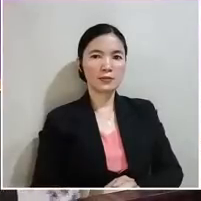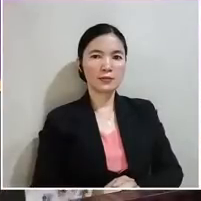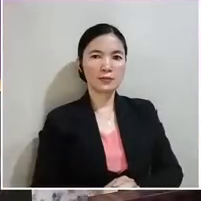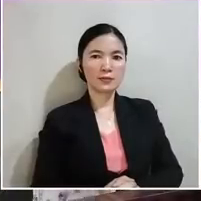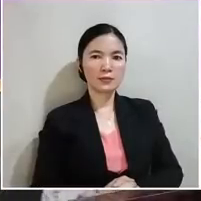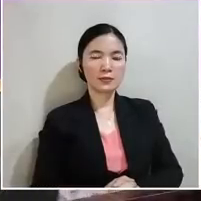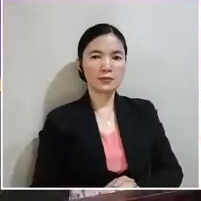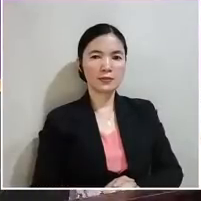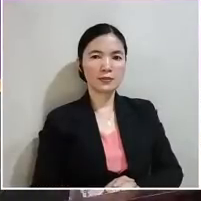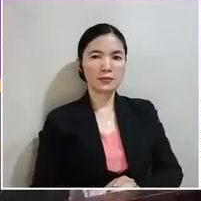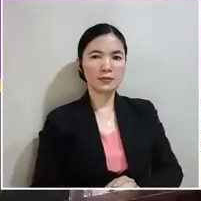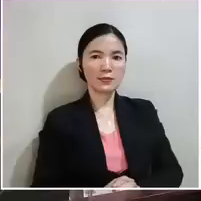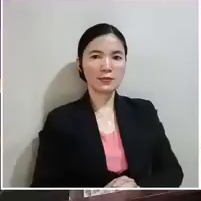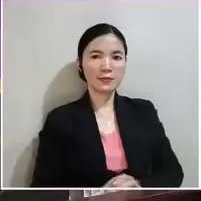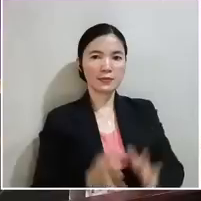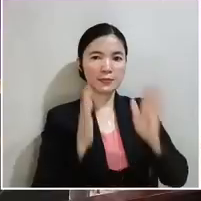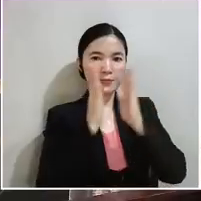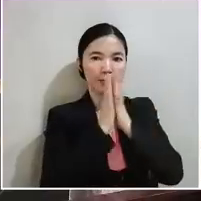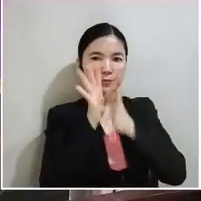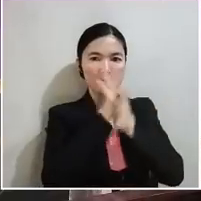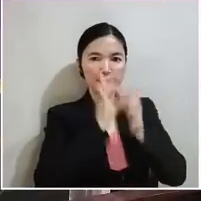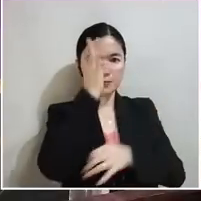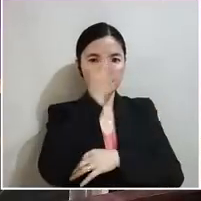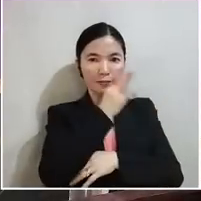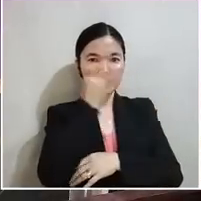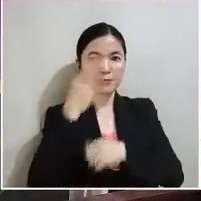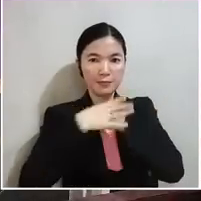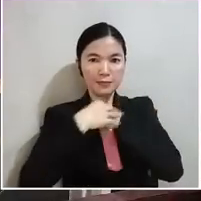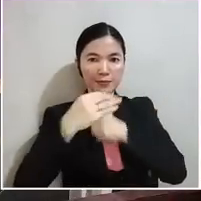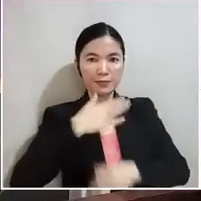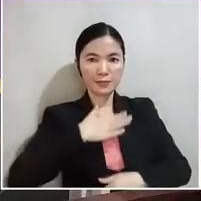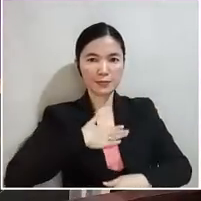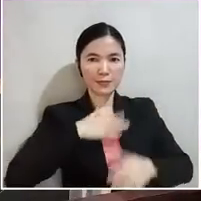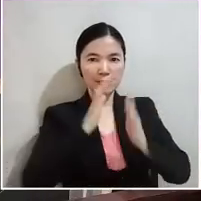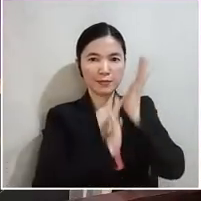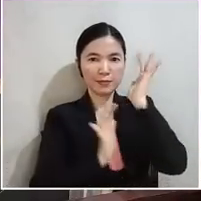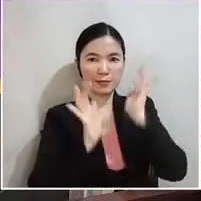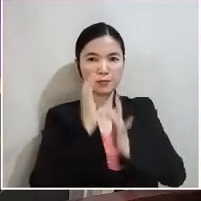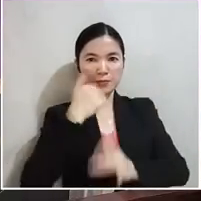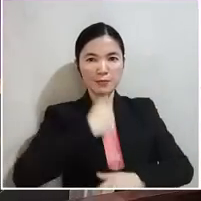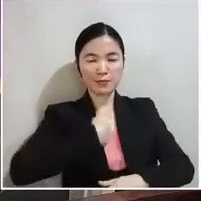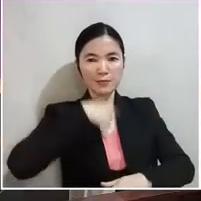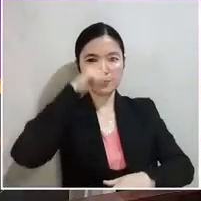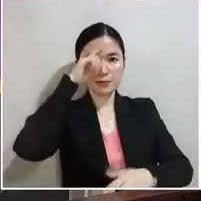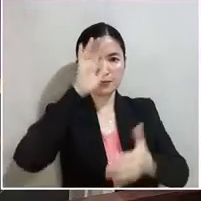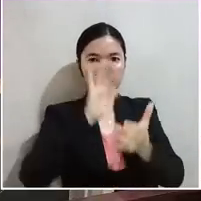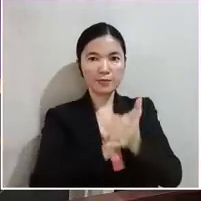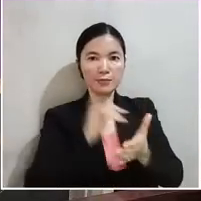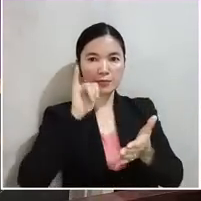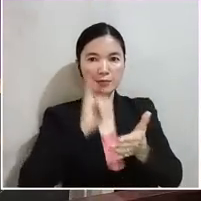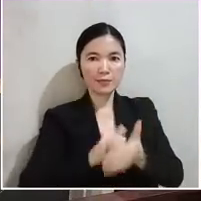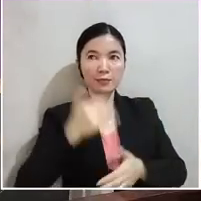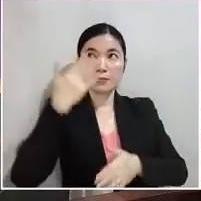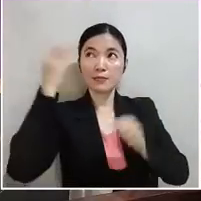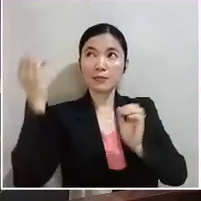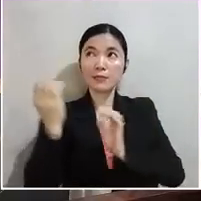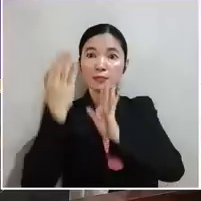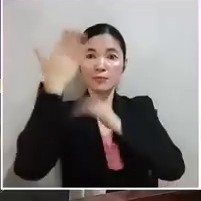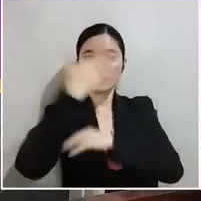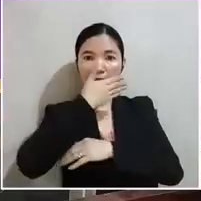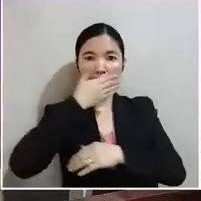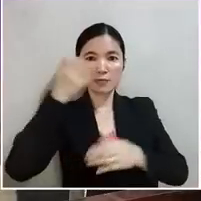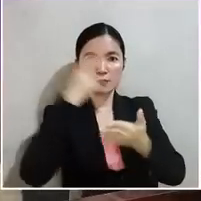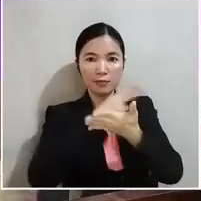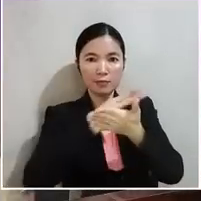Of spiritual communion. My Jesus, I believe that you are present in the most holy